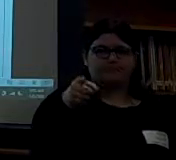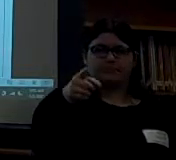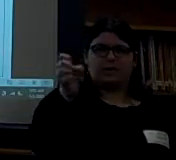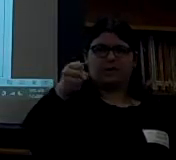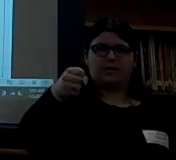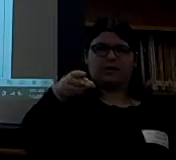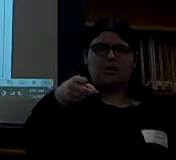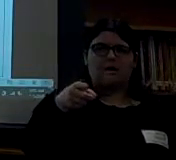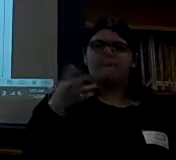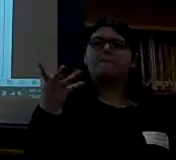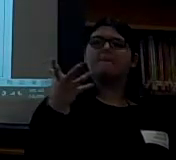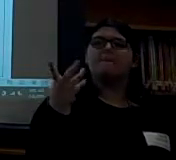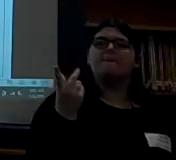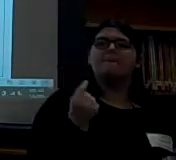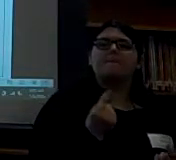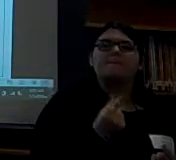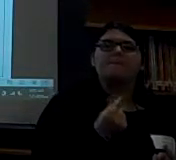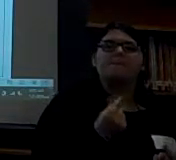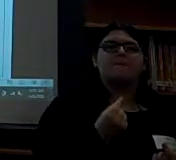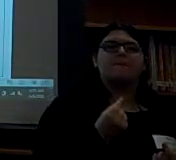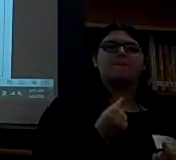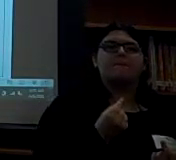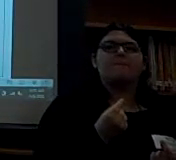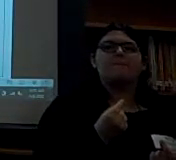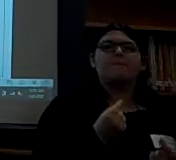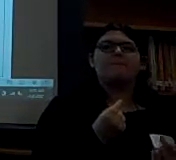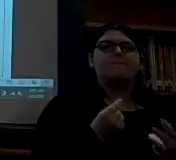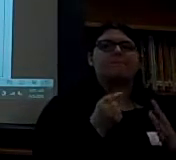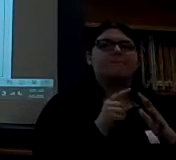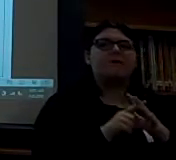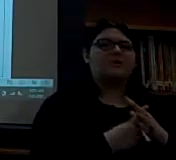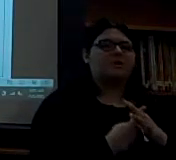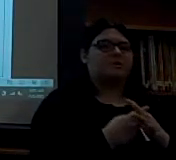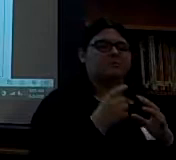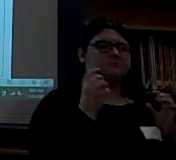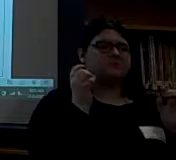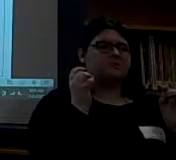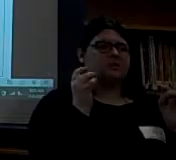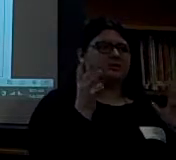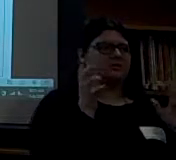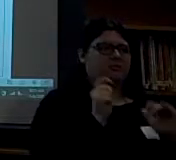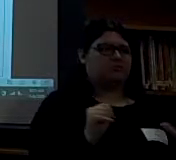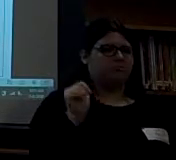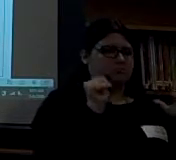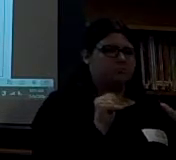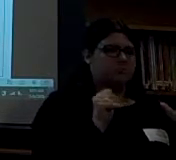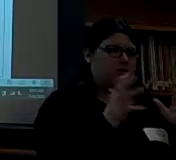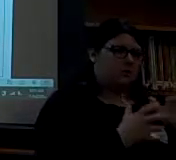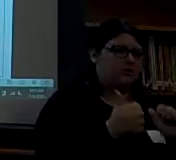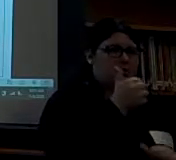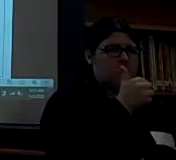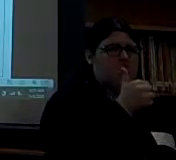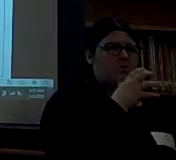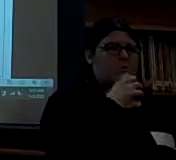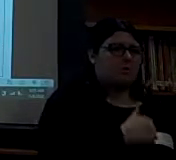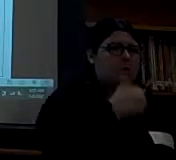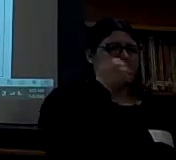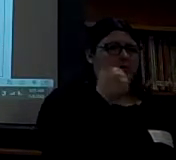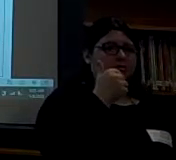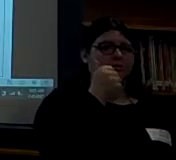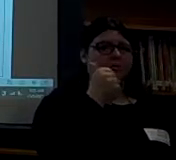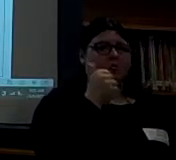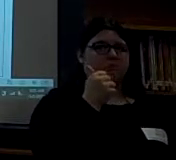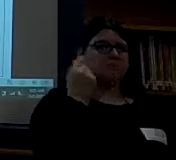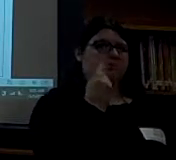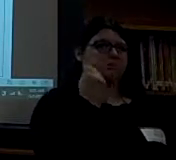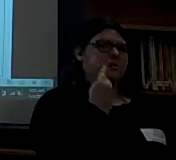Yes. What do you do if, like, what's starting, it's a vicious cycle in my house where the oldest one will constantly make fun of,